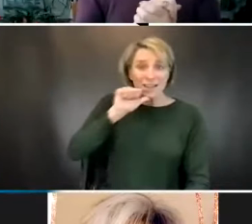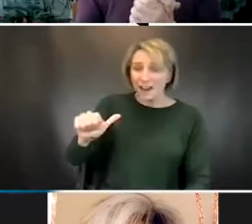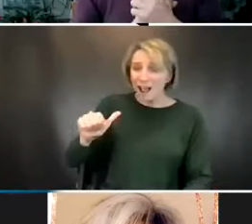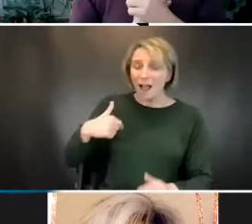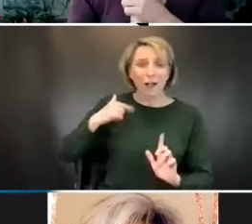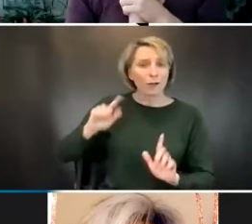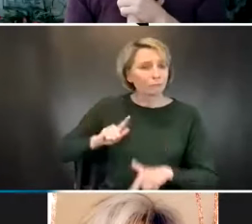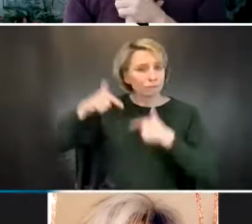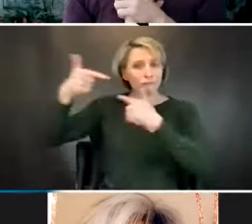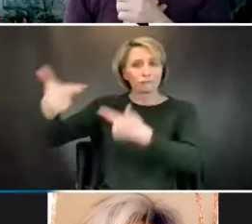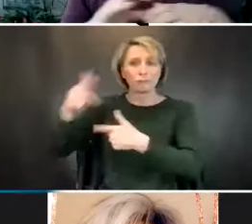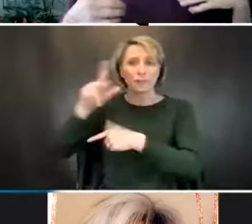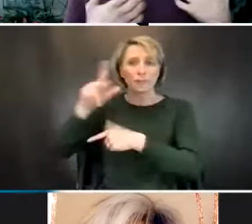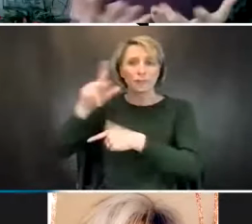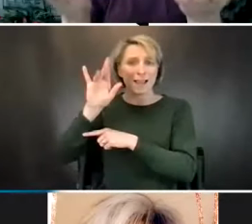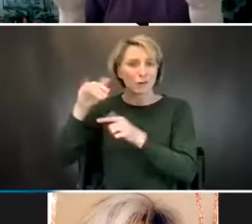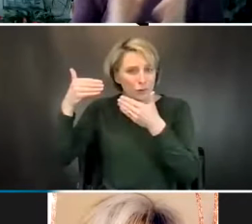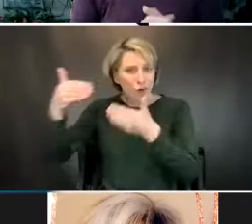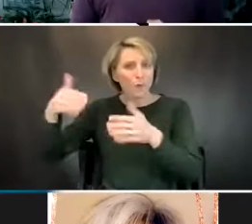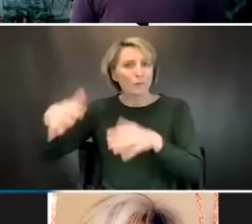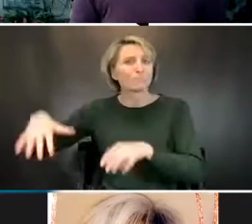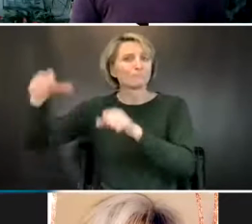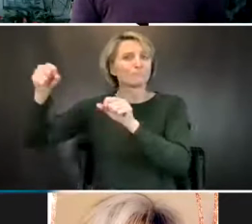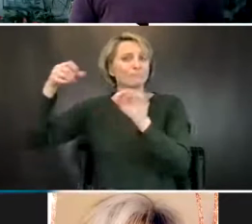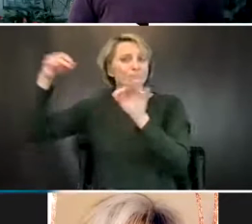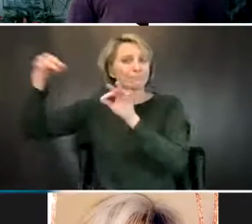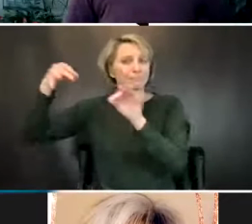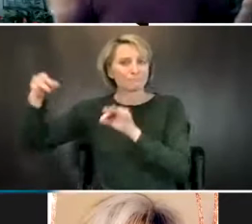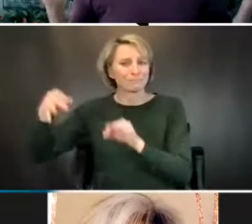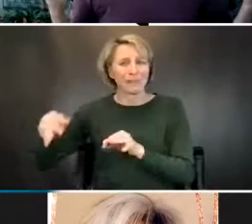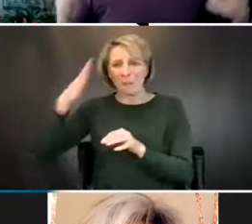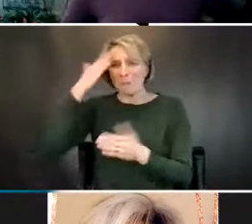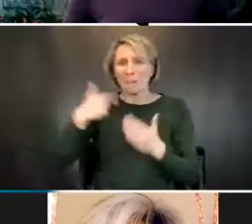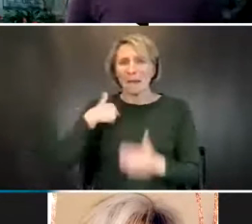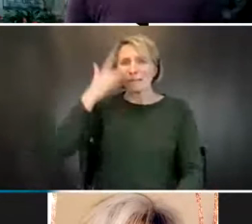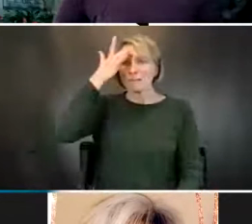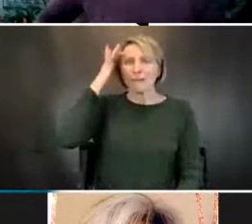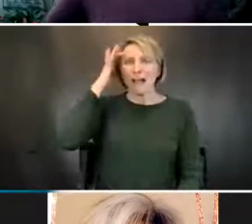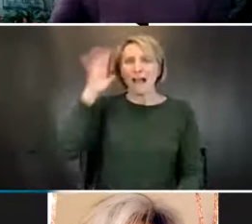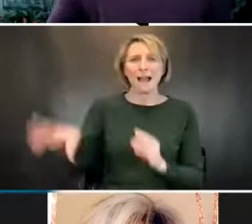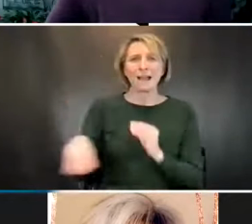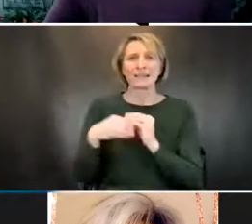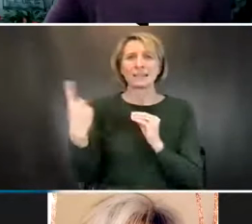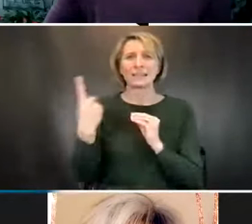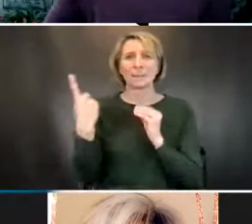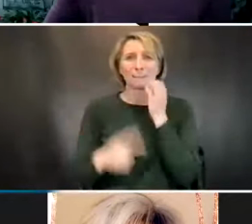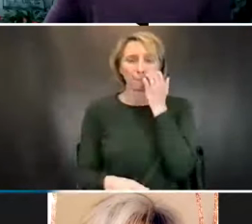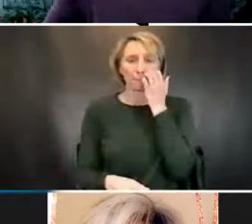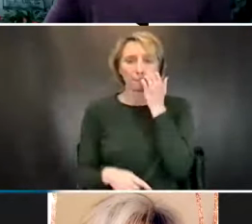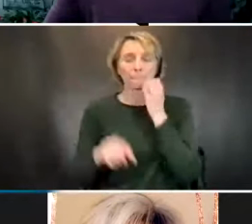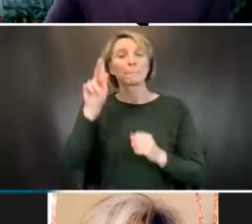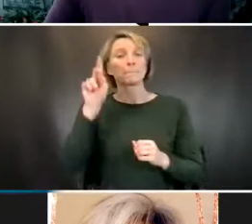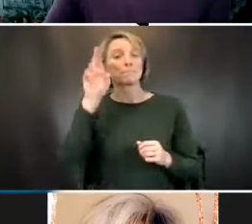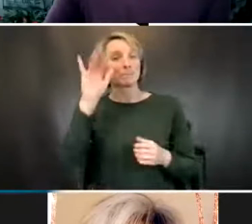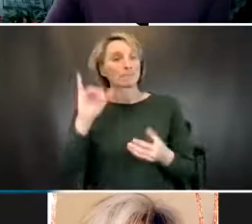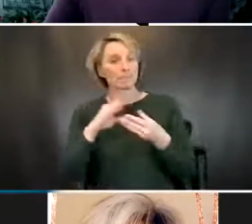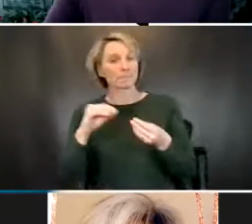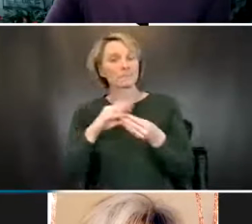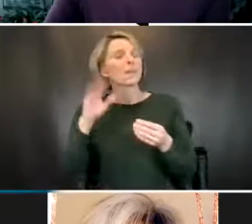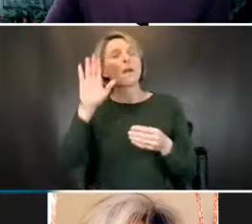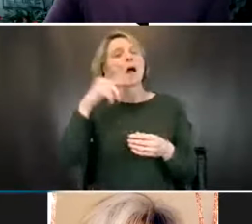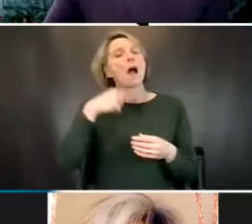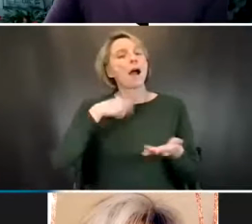yours. Please give that information out, because I might have forgotten something. This is Carrie. I was just